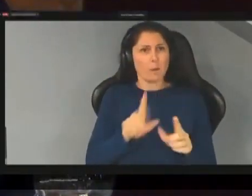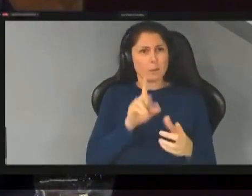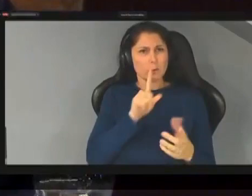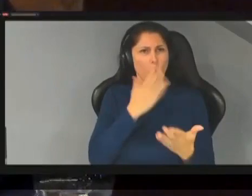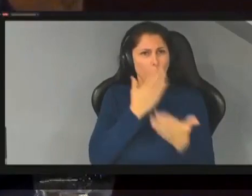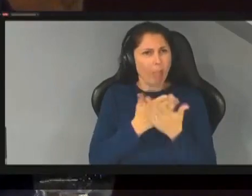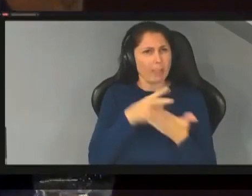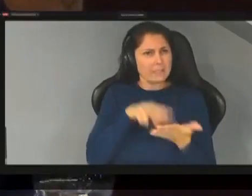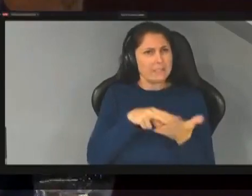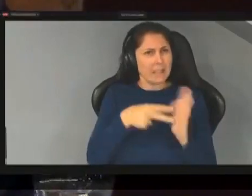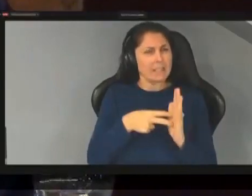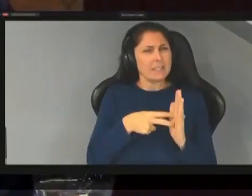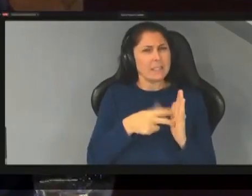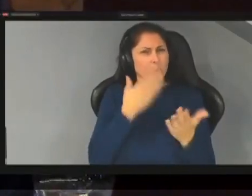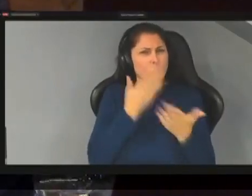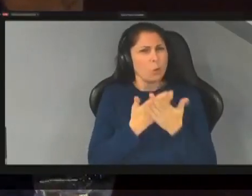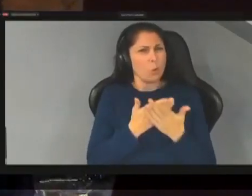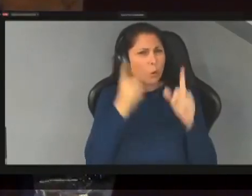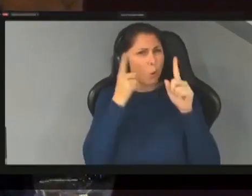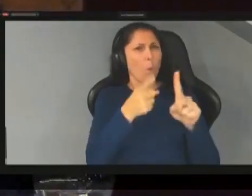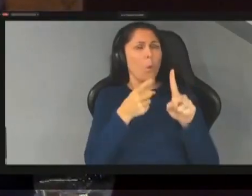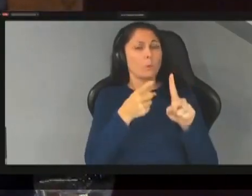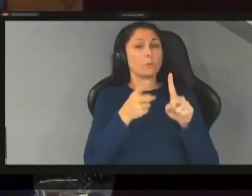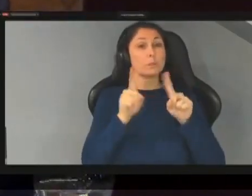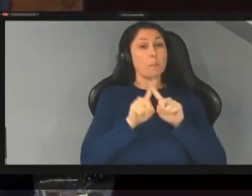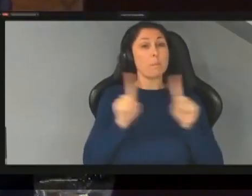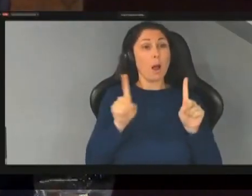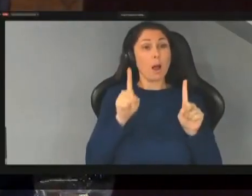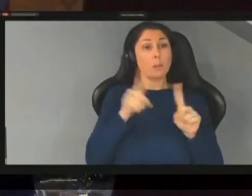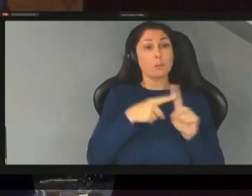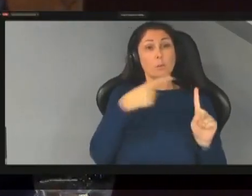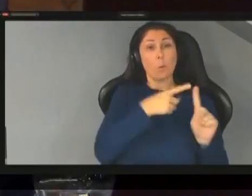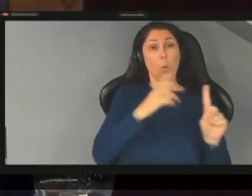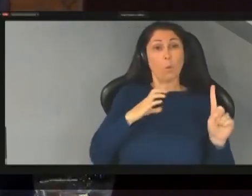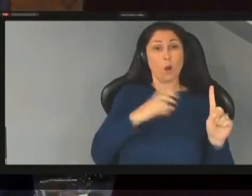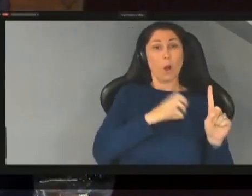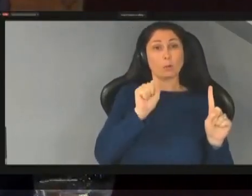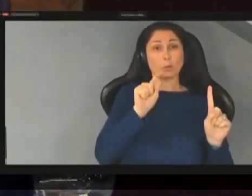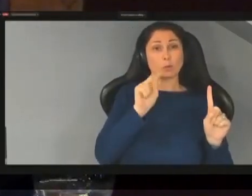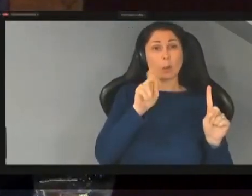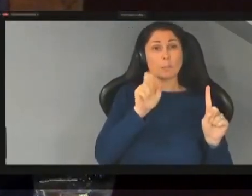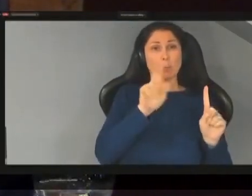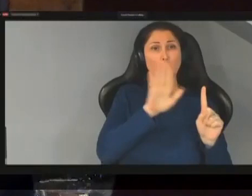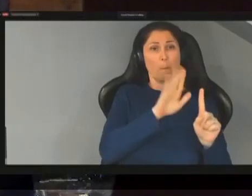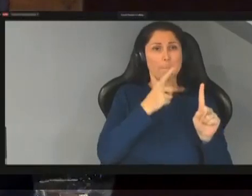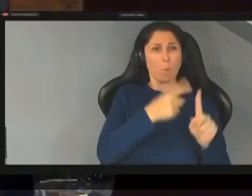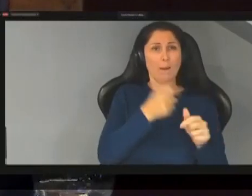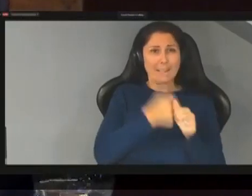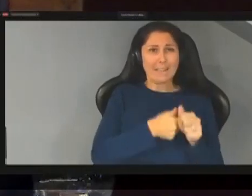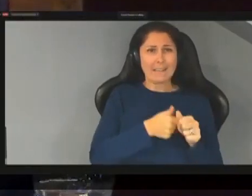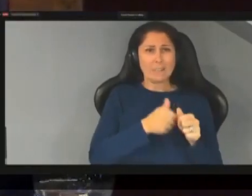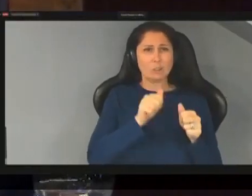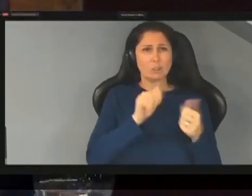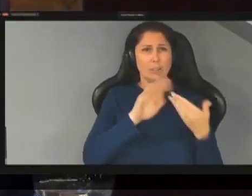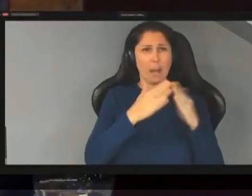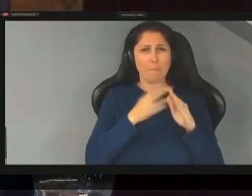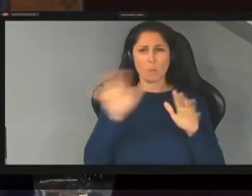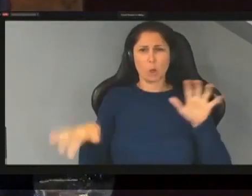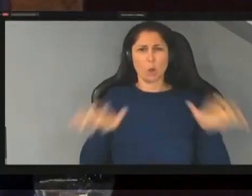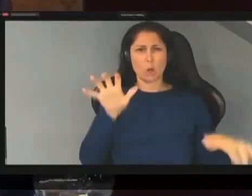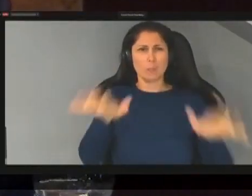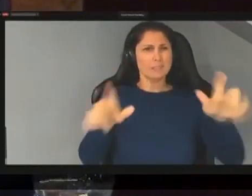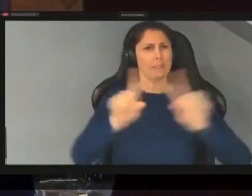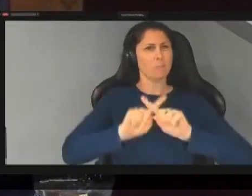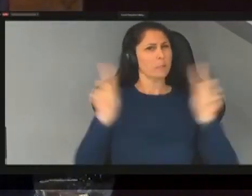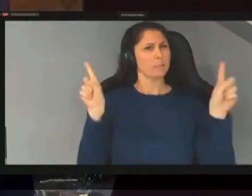very good goals. But to Councilman Strasburger's point, each neighborhood is different. And so while some neighborhoods